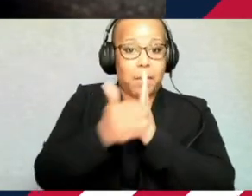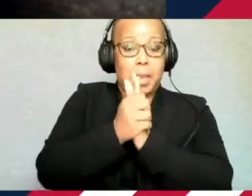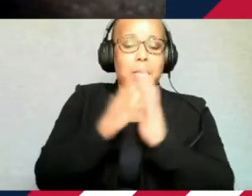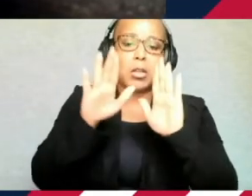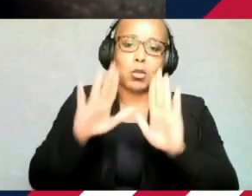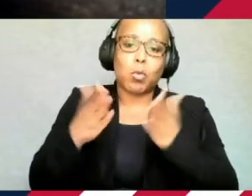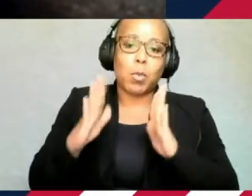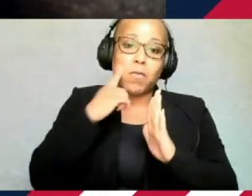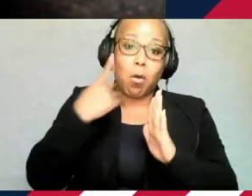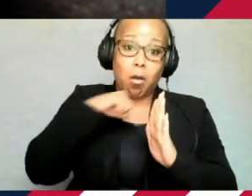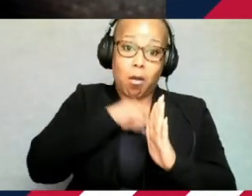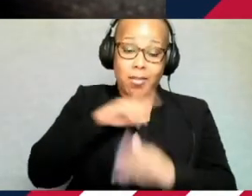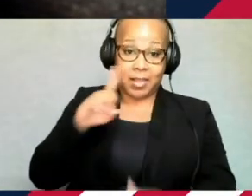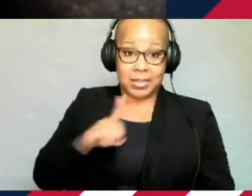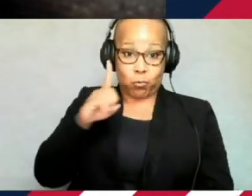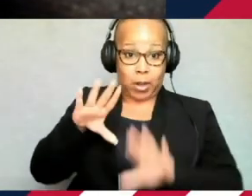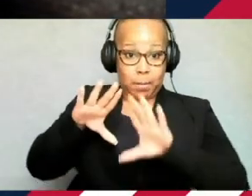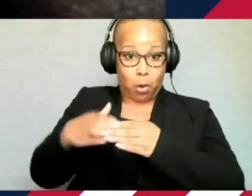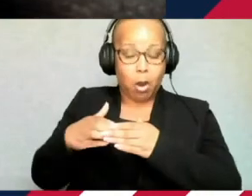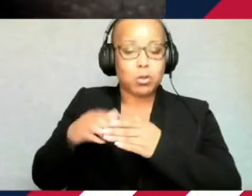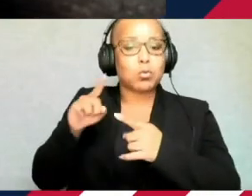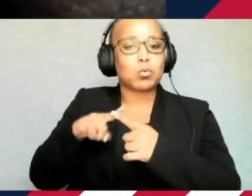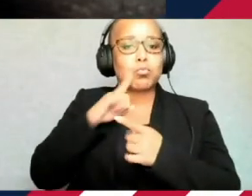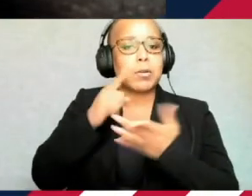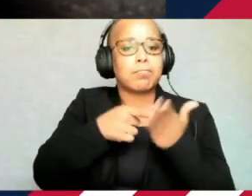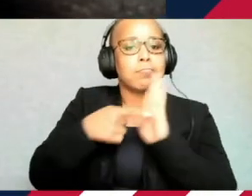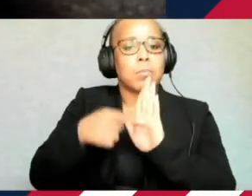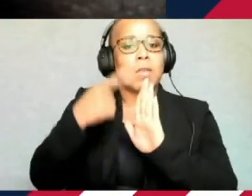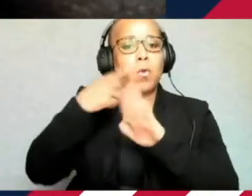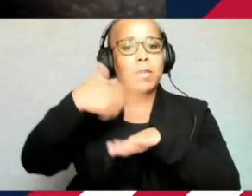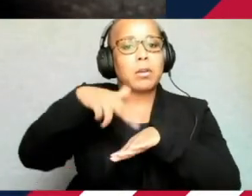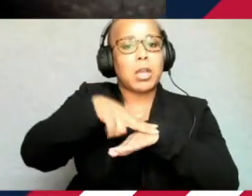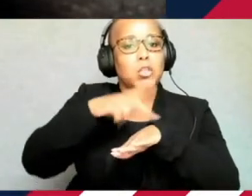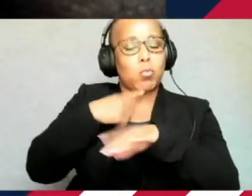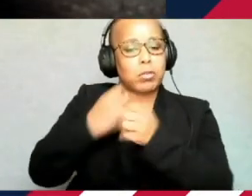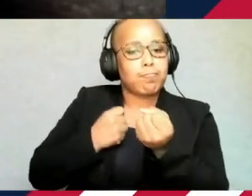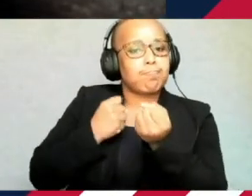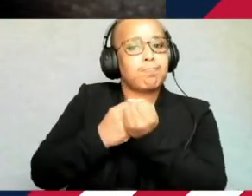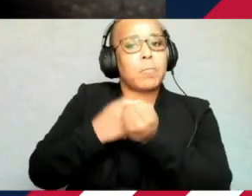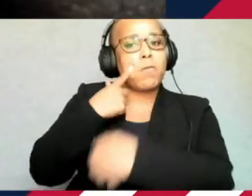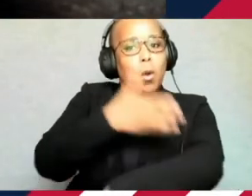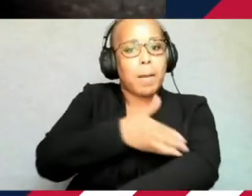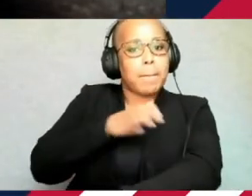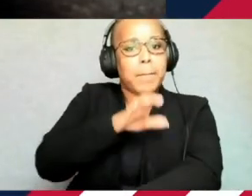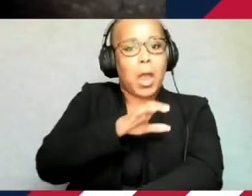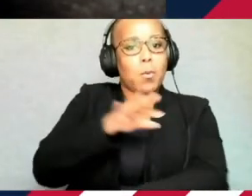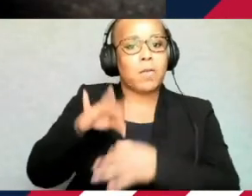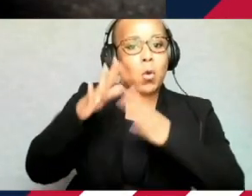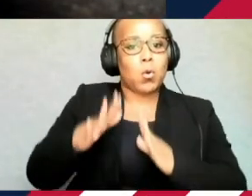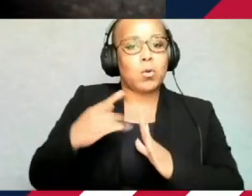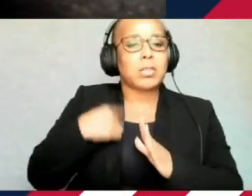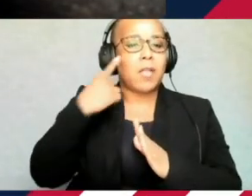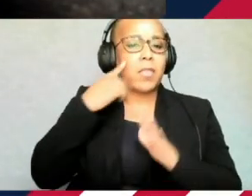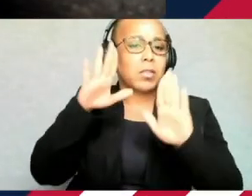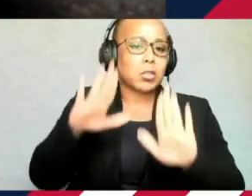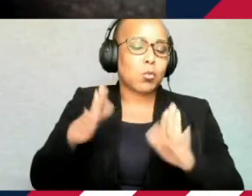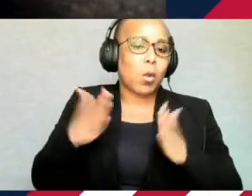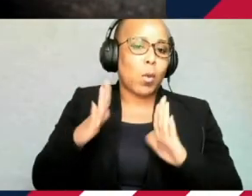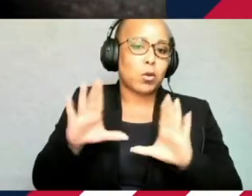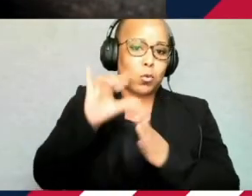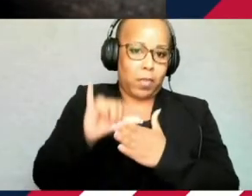for us as the Democratic Party to display for the nation that we stand for empowering voters, and I think this is a great way to do just